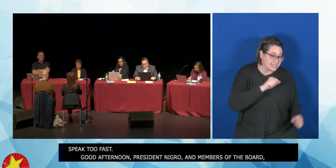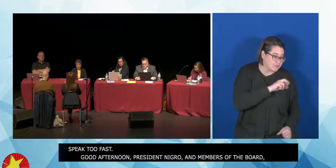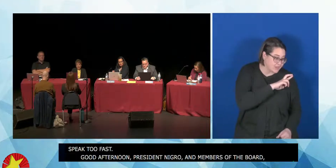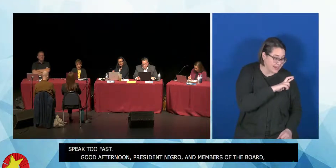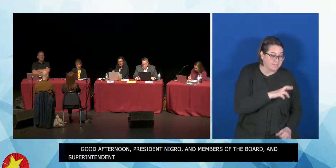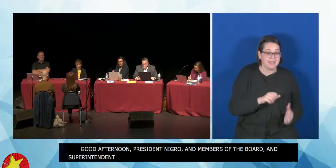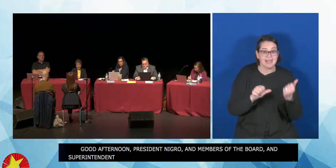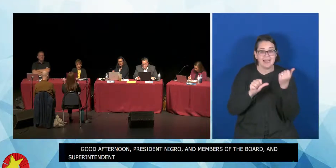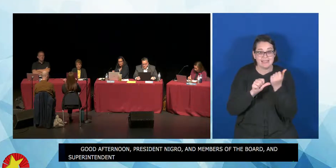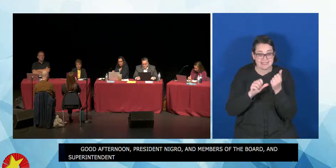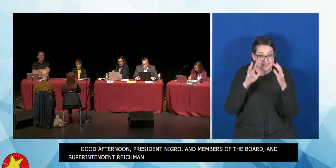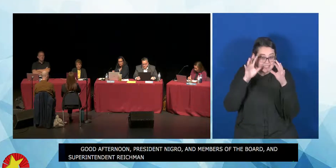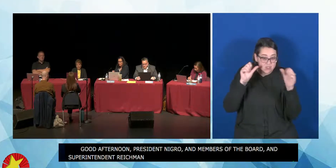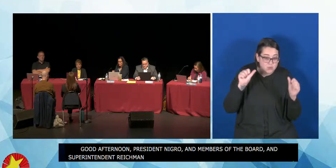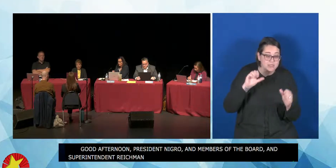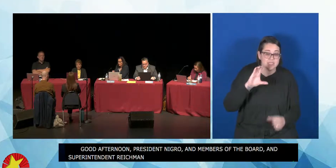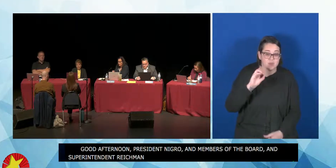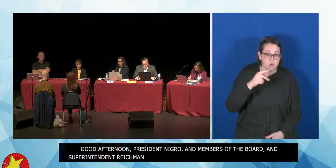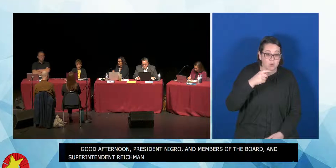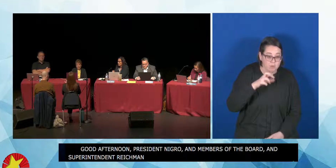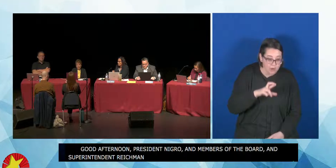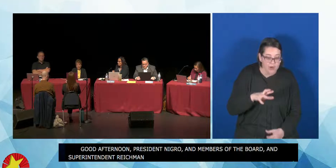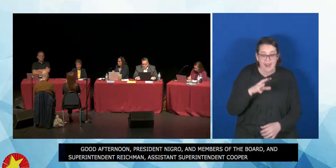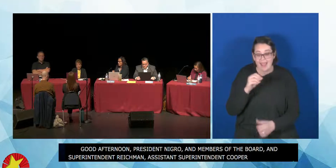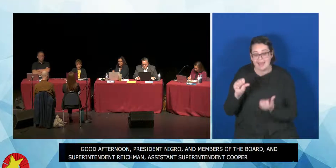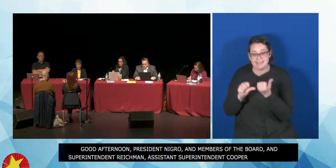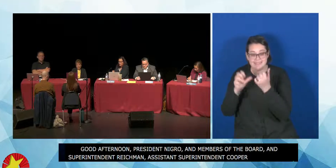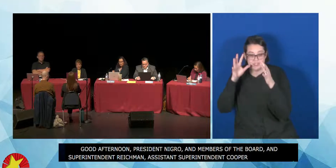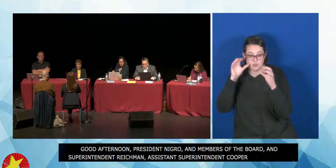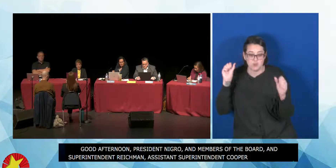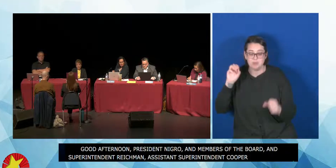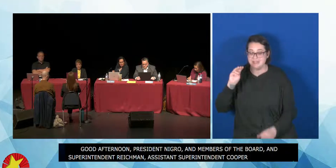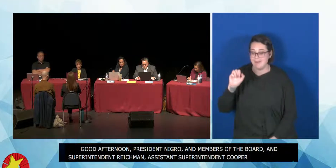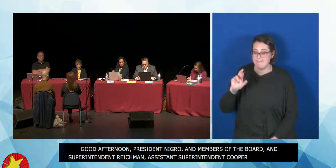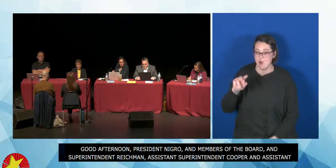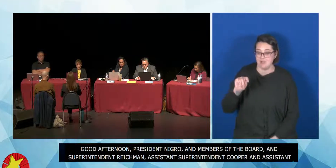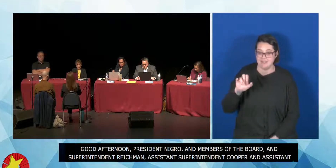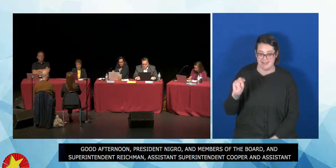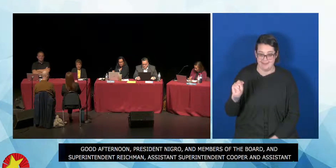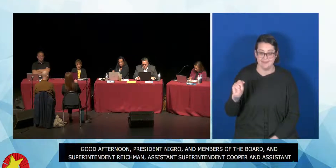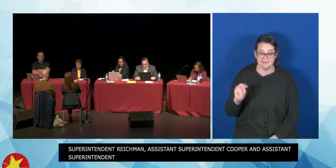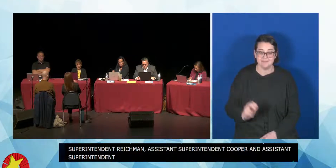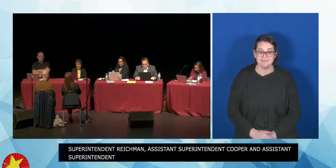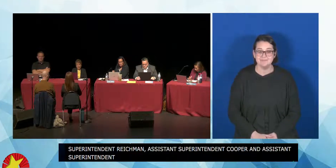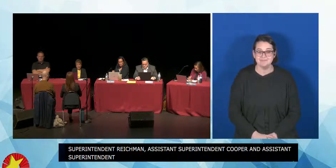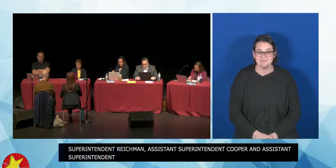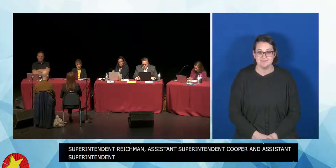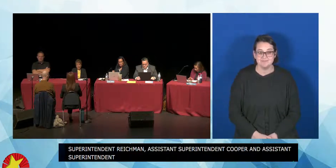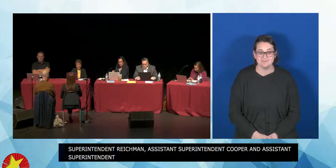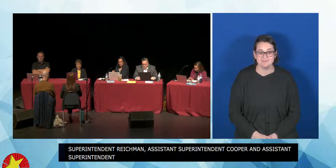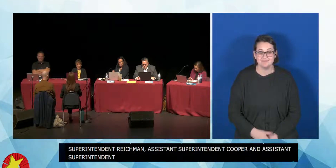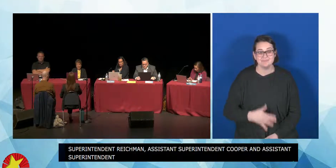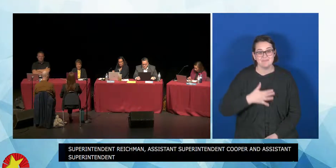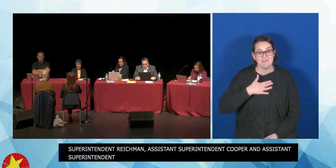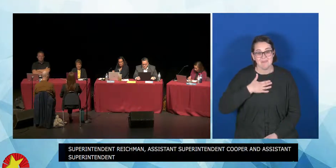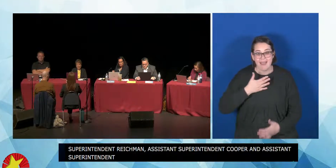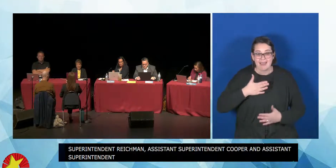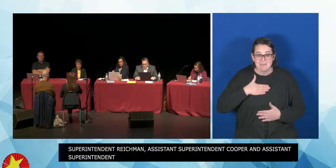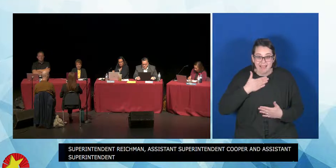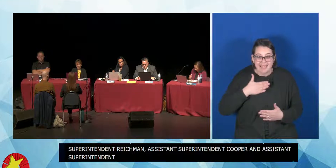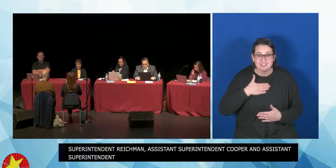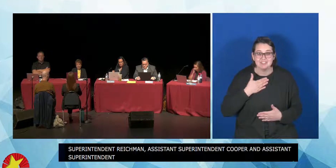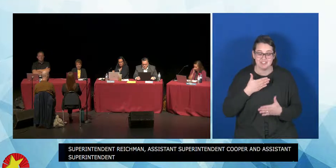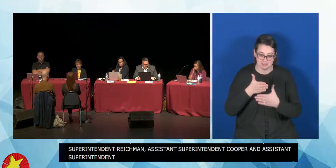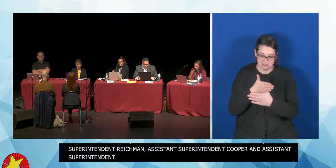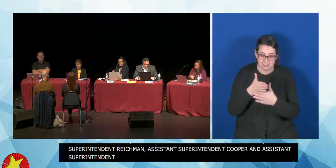Assistant Superintendent Cooper, and Assistant Superintendent Martin. It is my pleasure to share with